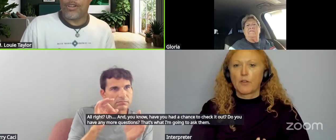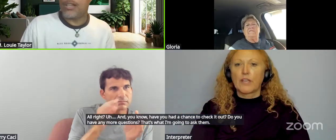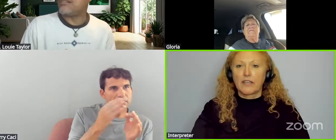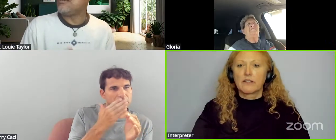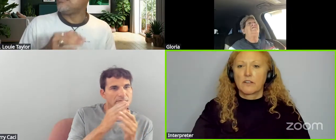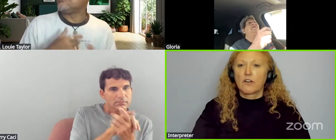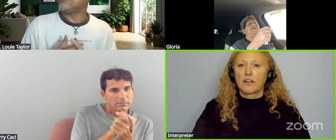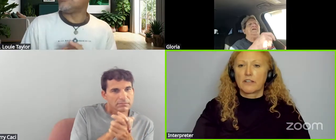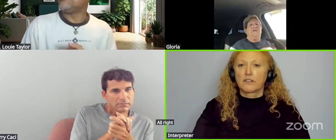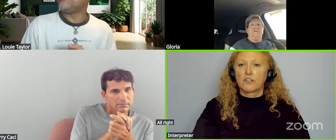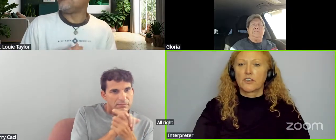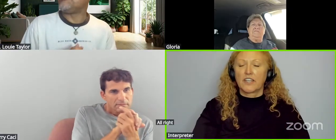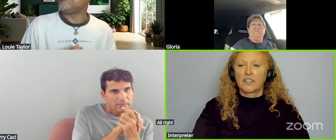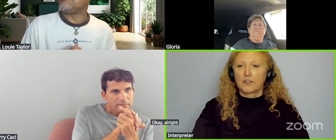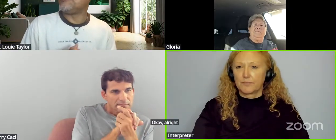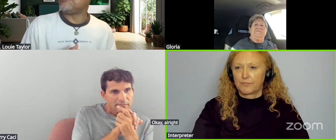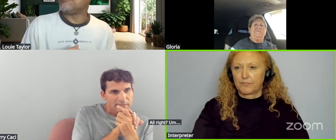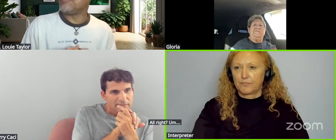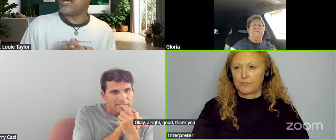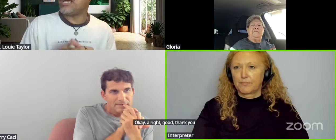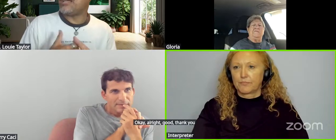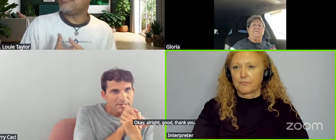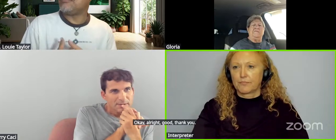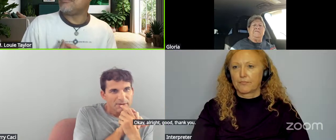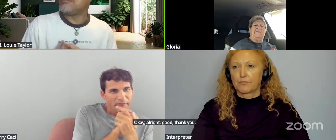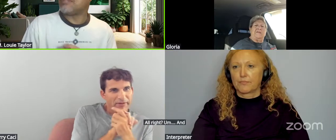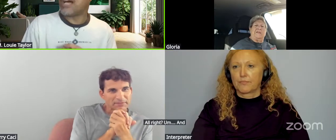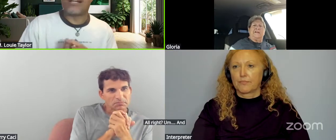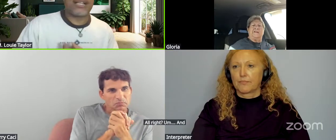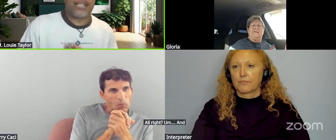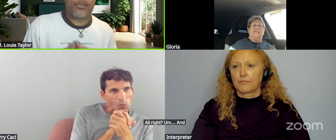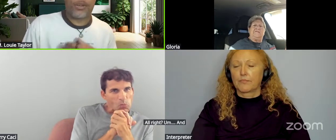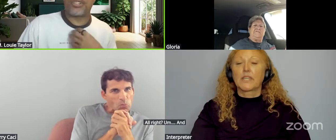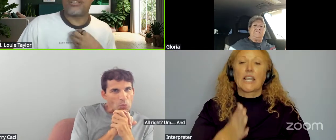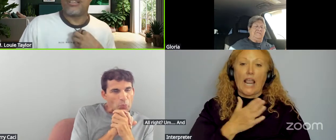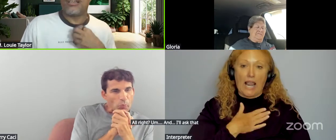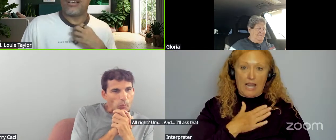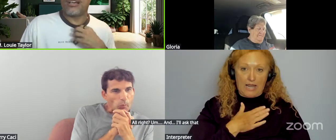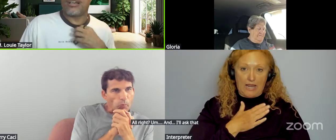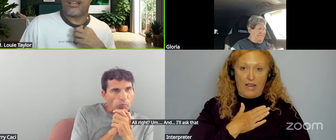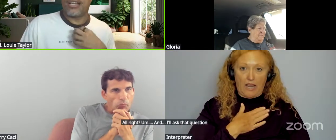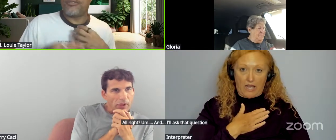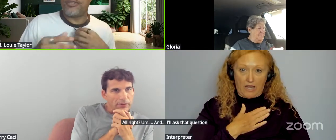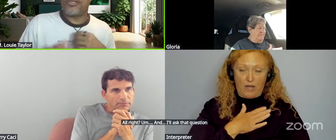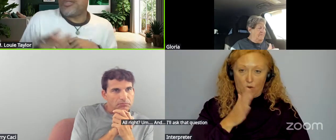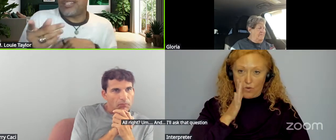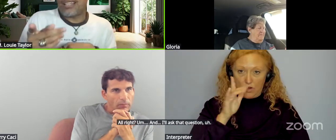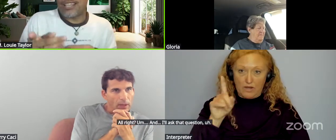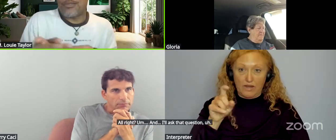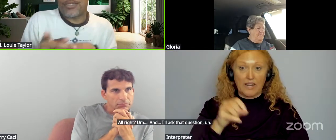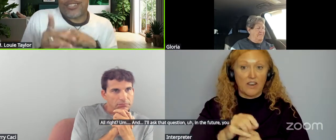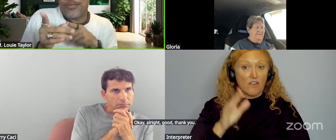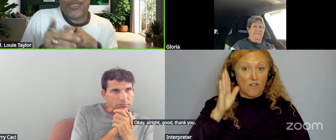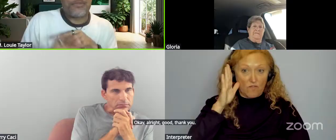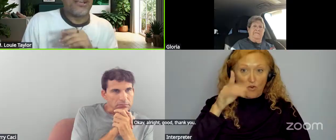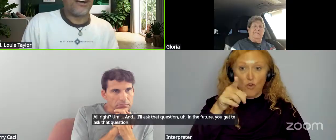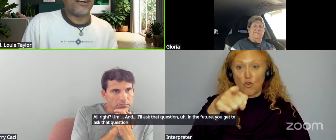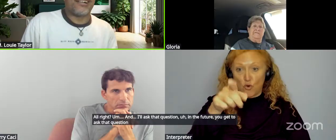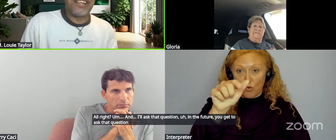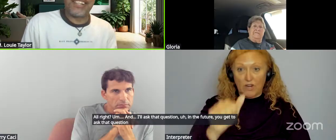All right. Okay. All right. Um, Good. Thank you. and I'll ask that question. In the future, you get to ask that question. You're